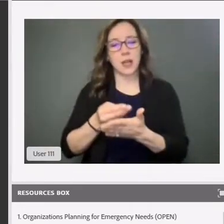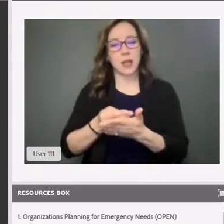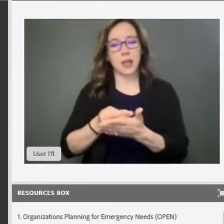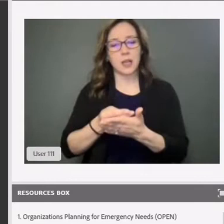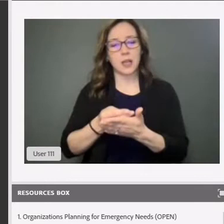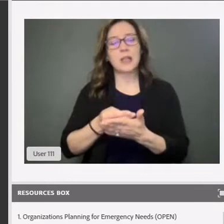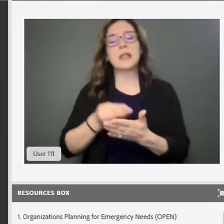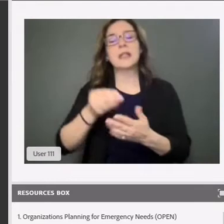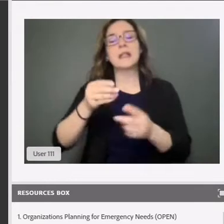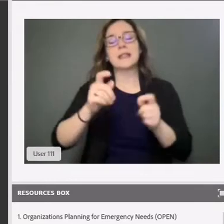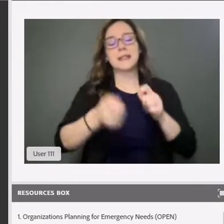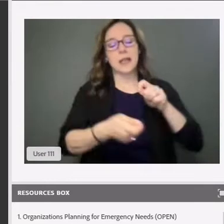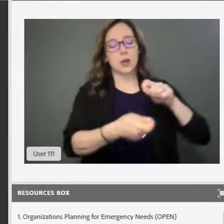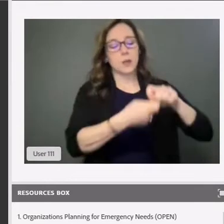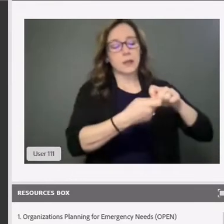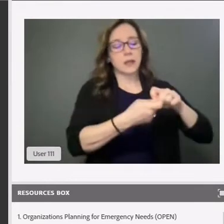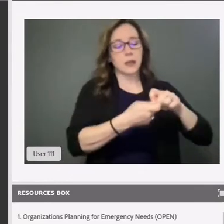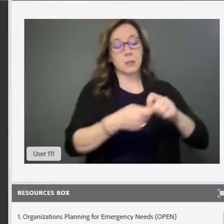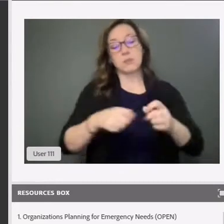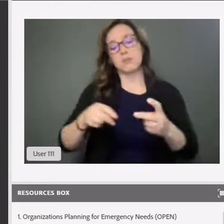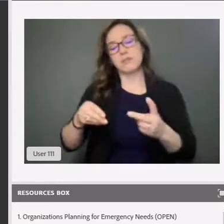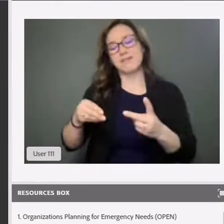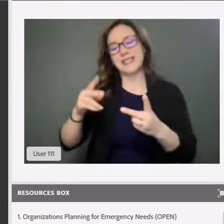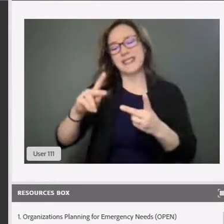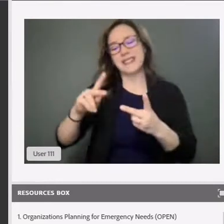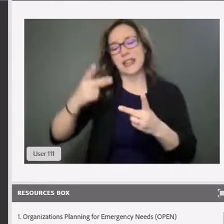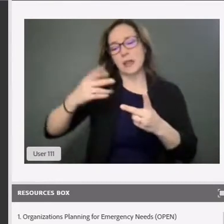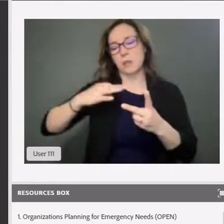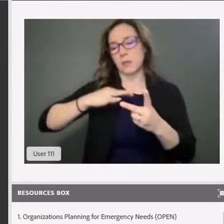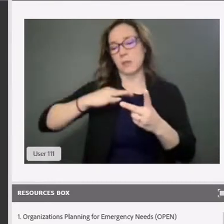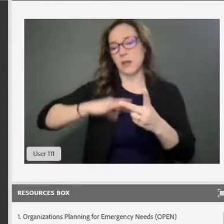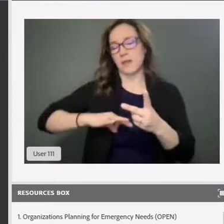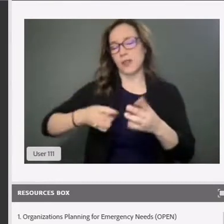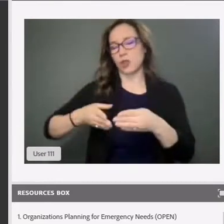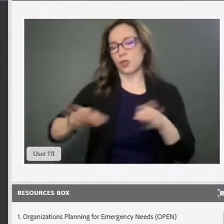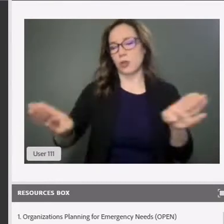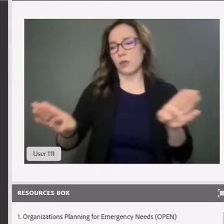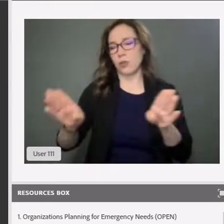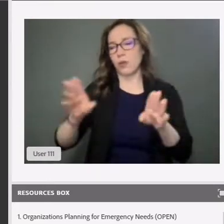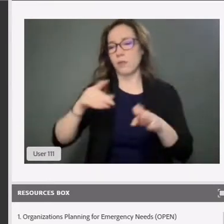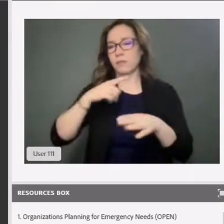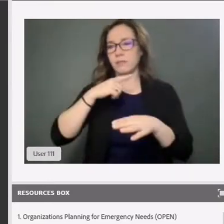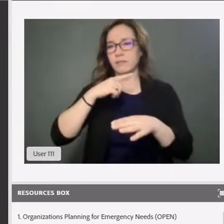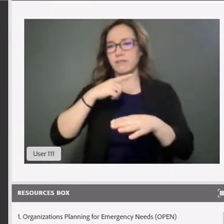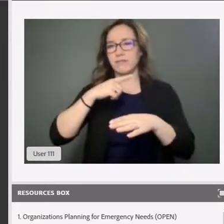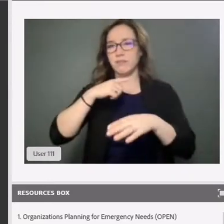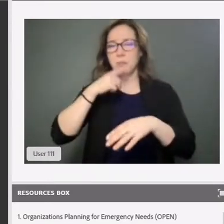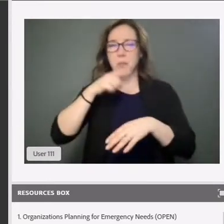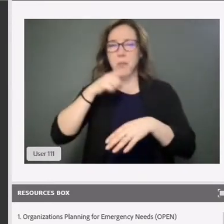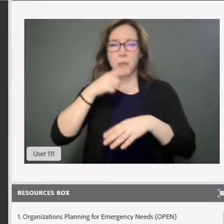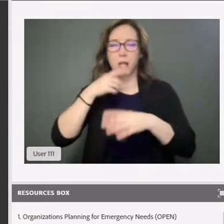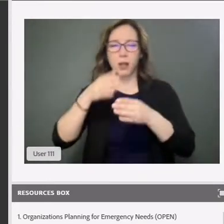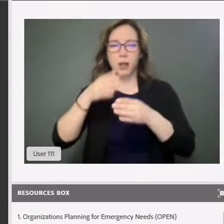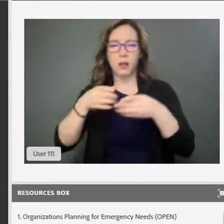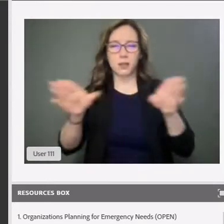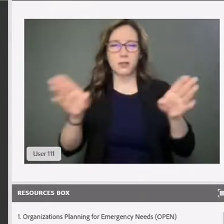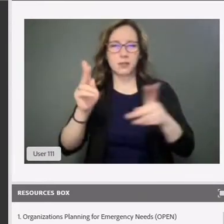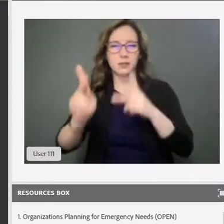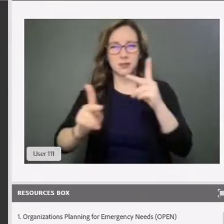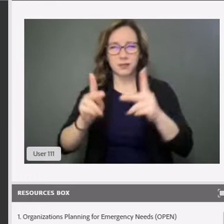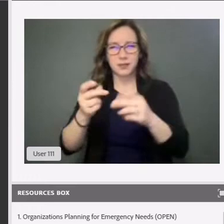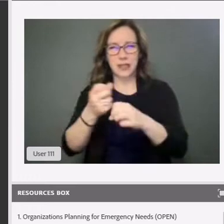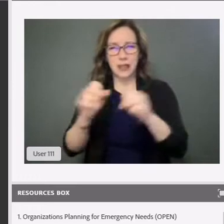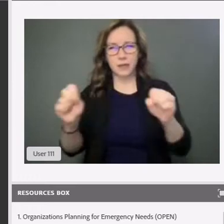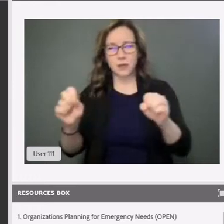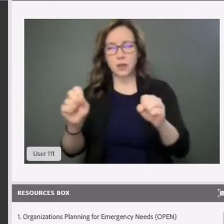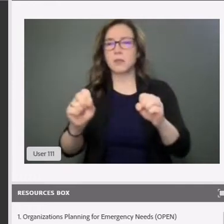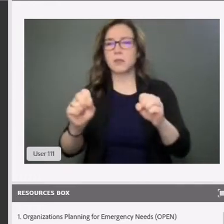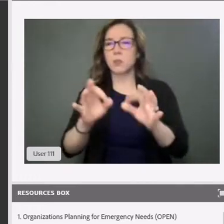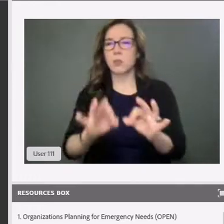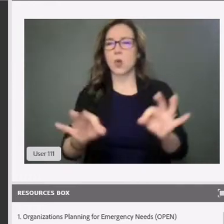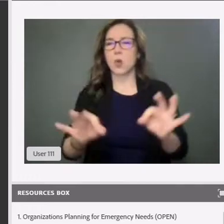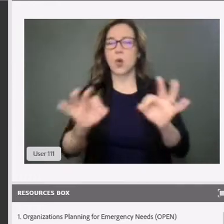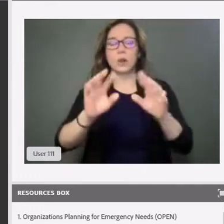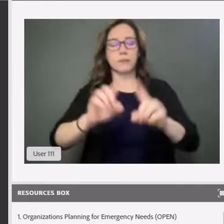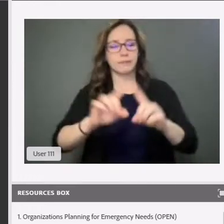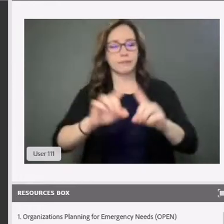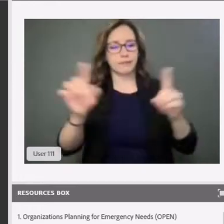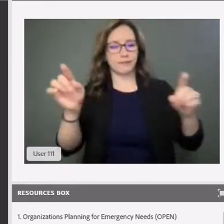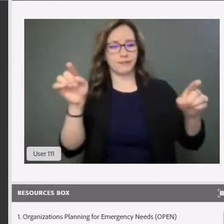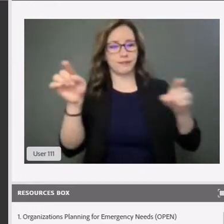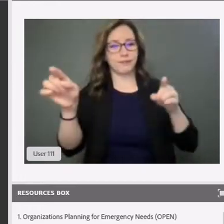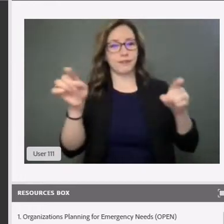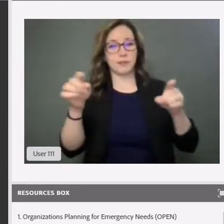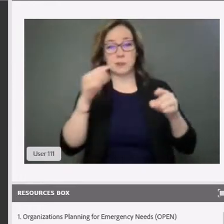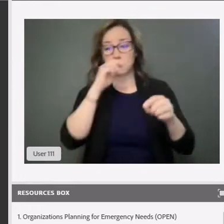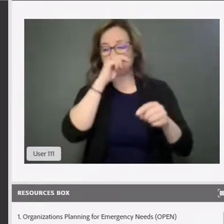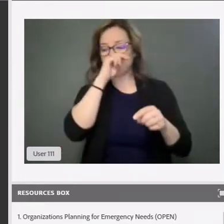for terrorism will also have a dual benefit of general public safety and things of that nature, but that is an important distinction I wanted to make up front,